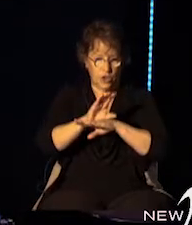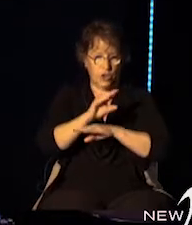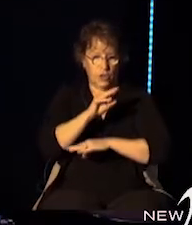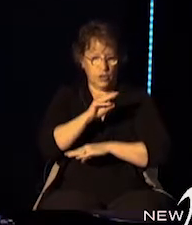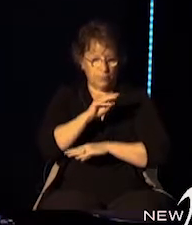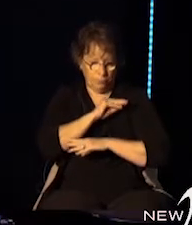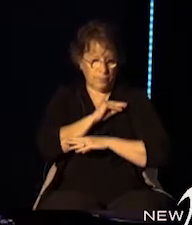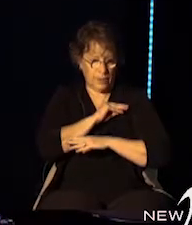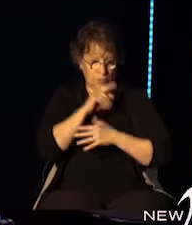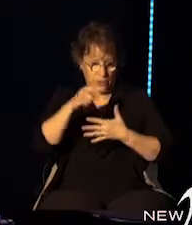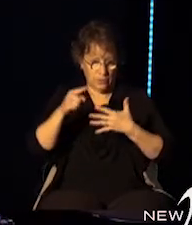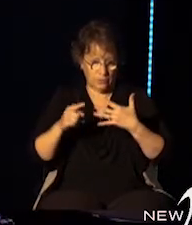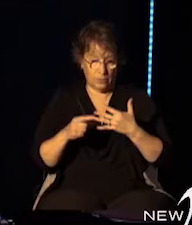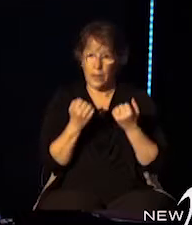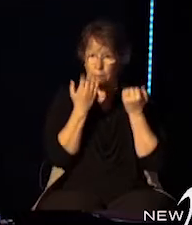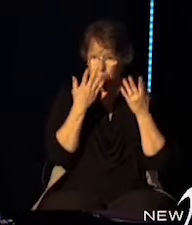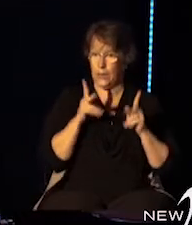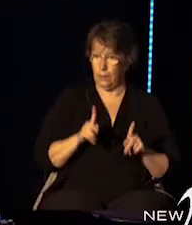Life do that. Thank you.